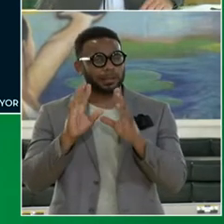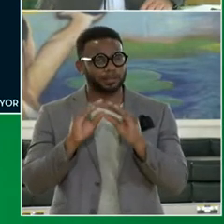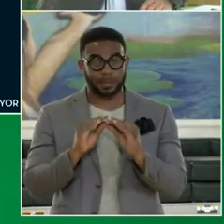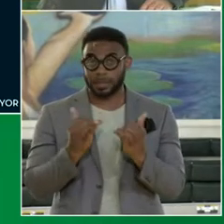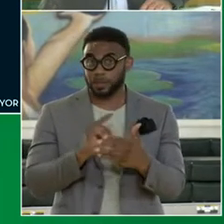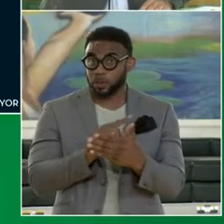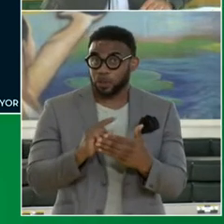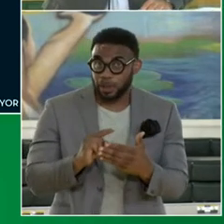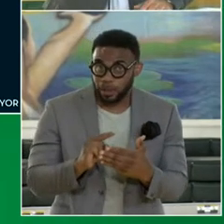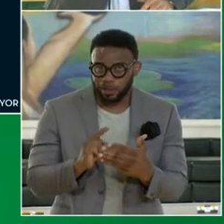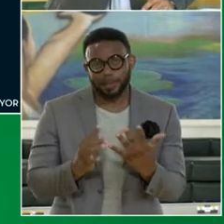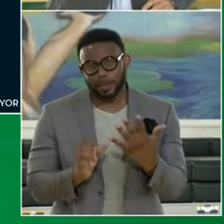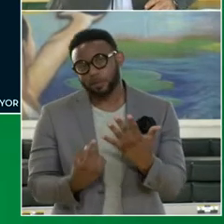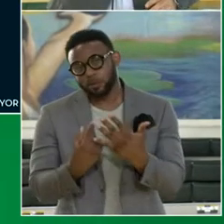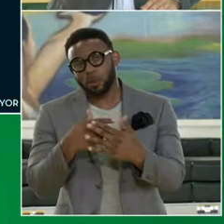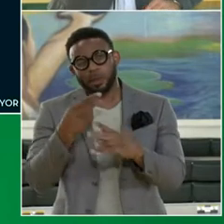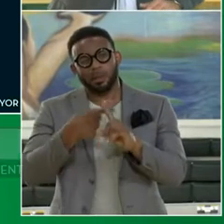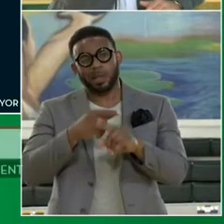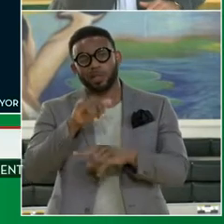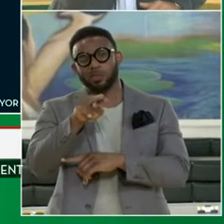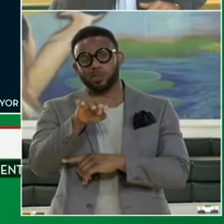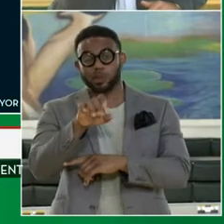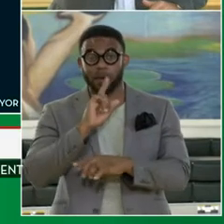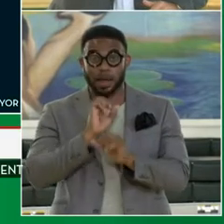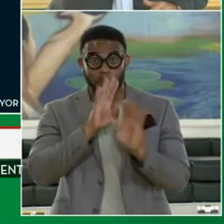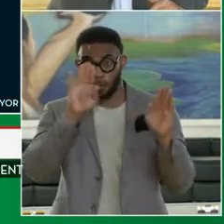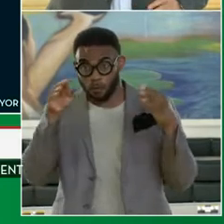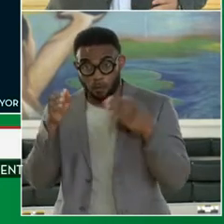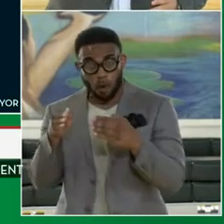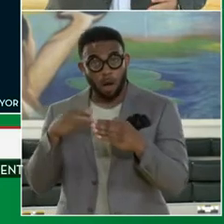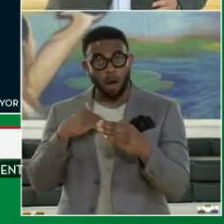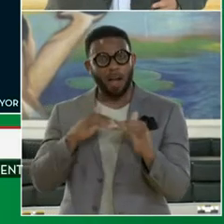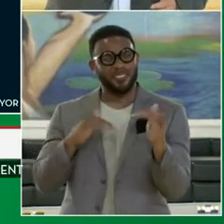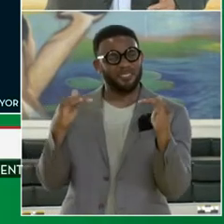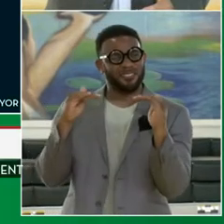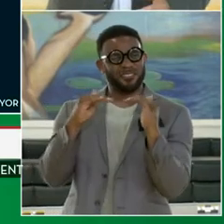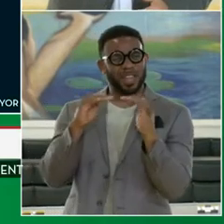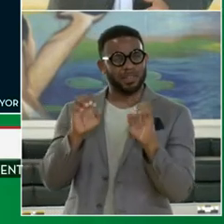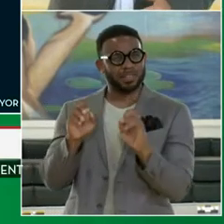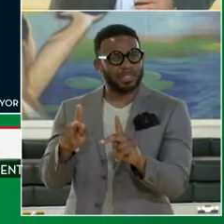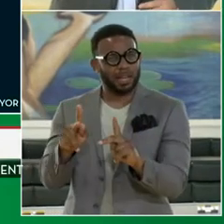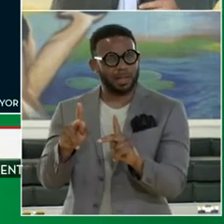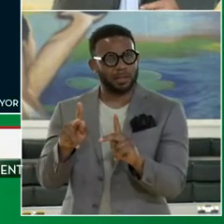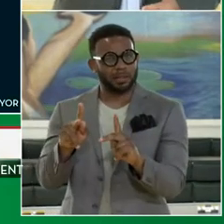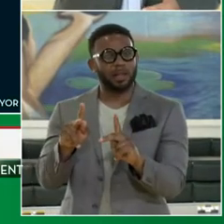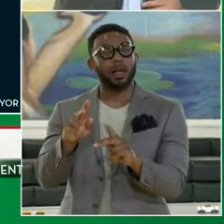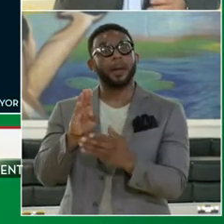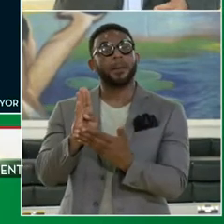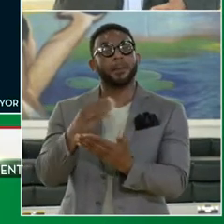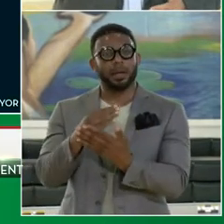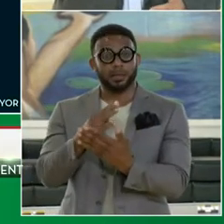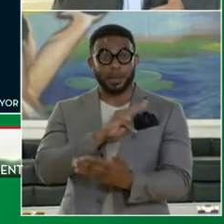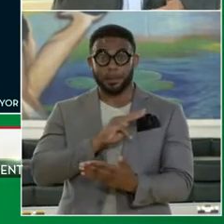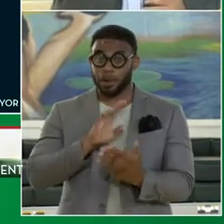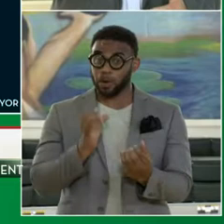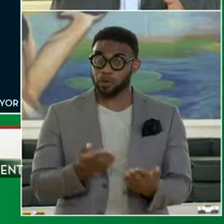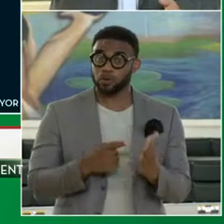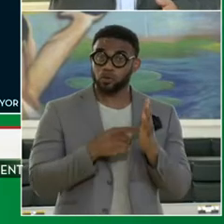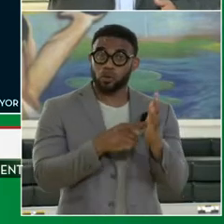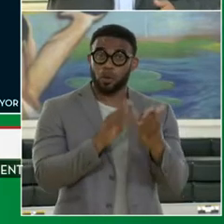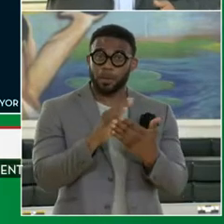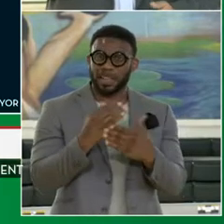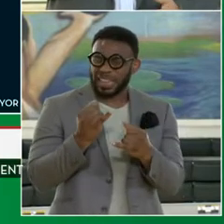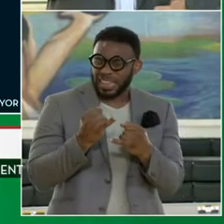This week and throughout the month of June, we're actually going to be talking about our Fair Shot budget. So Mayor Bowser presented her budget at the end